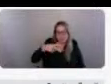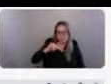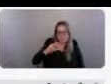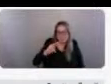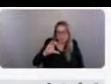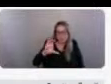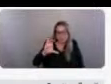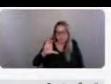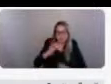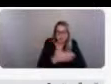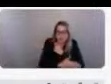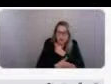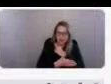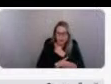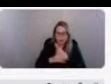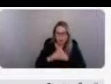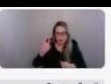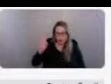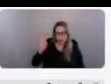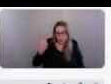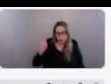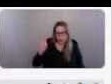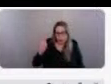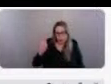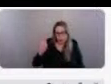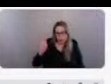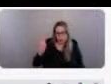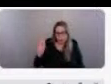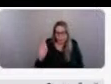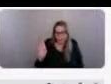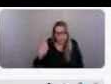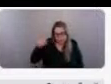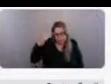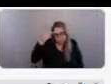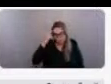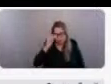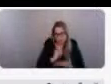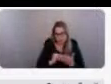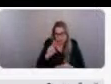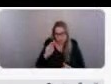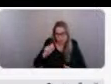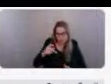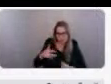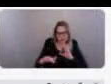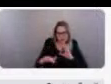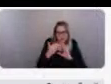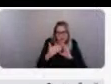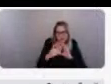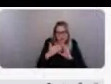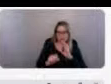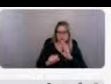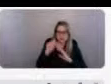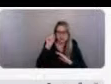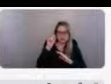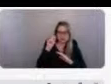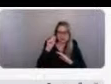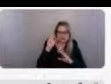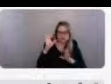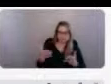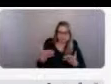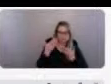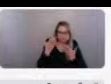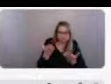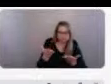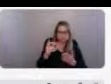republican party drawn map in addition the email from the southern arizona leadership council proposing